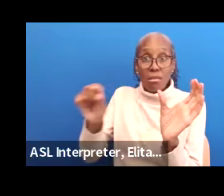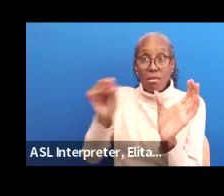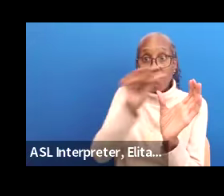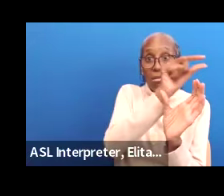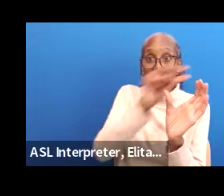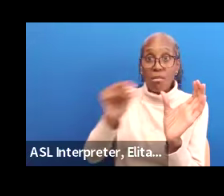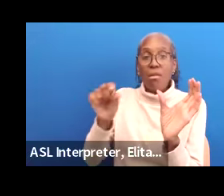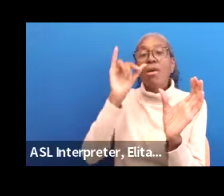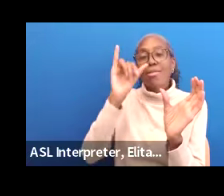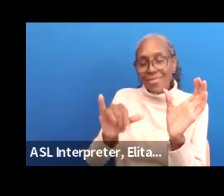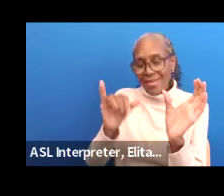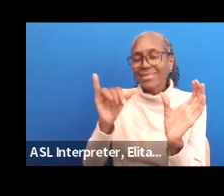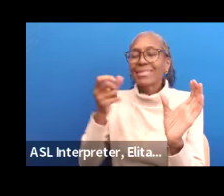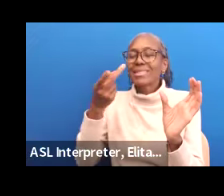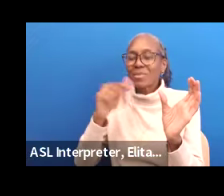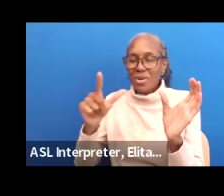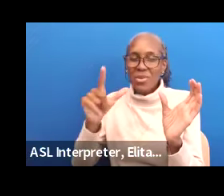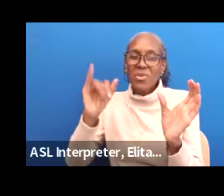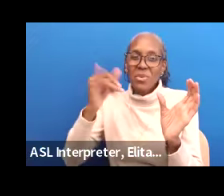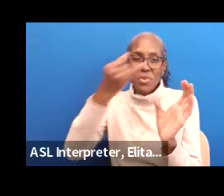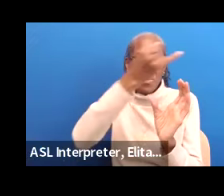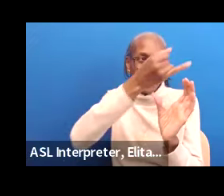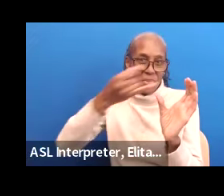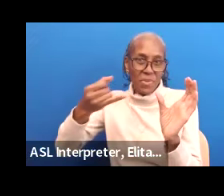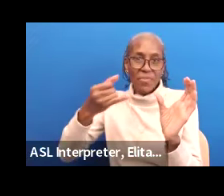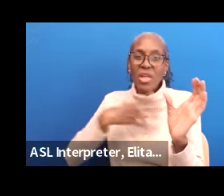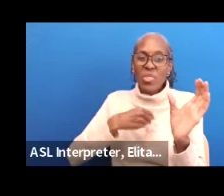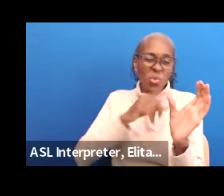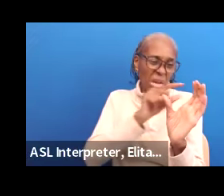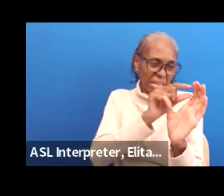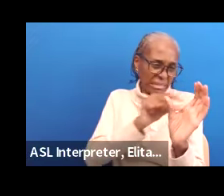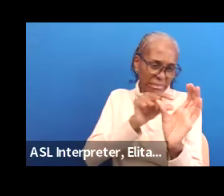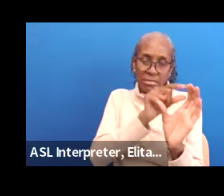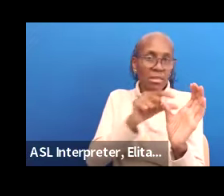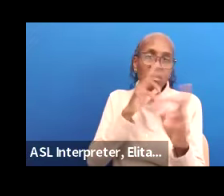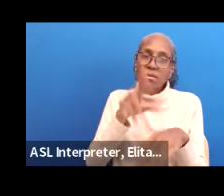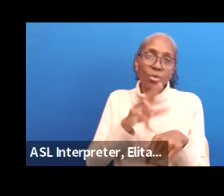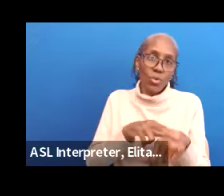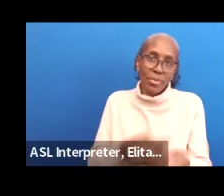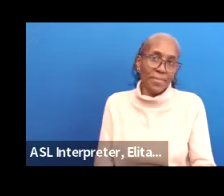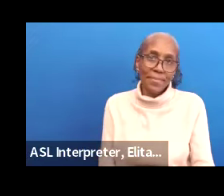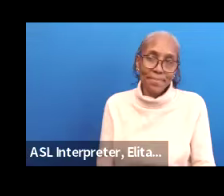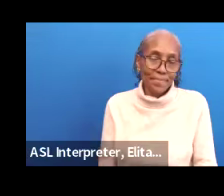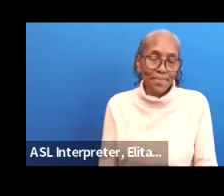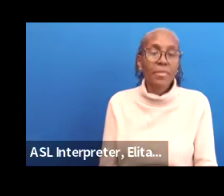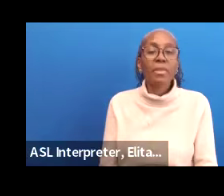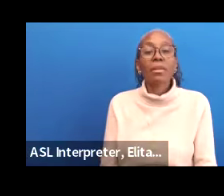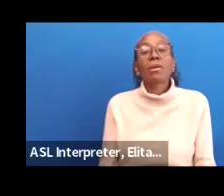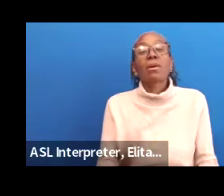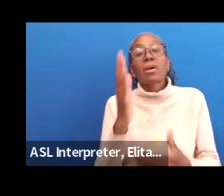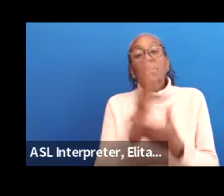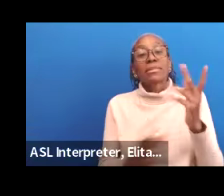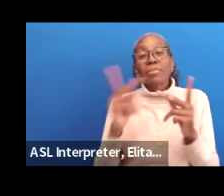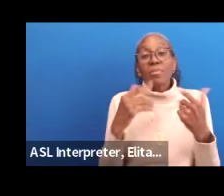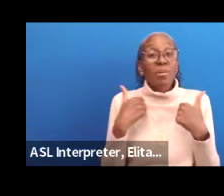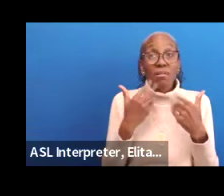is the spinal cord, and that white fluid is not normal. And some people have